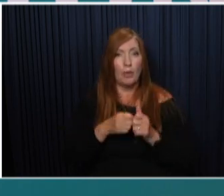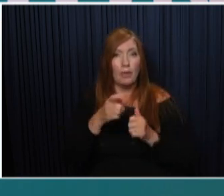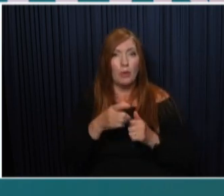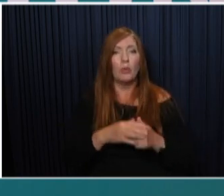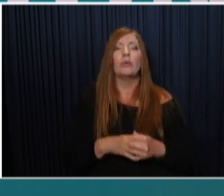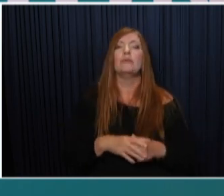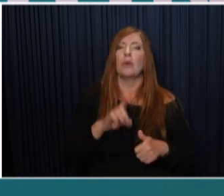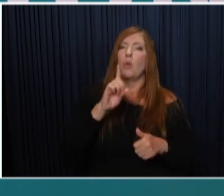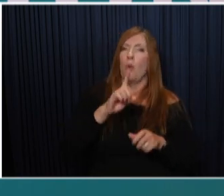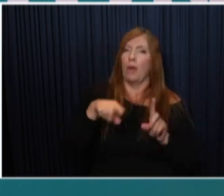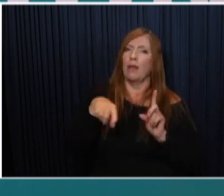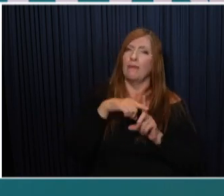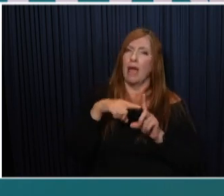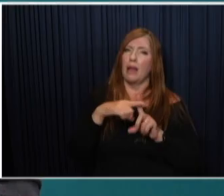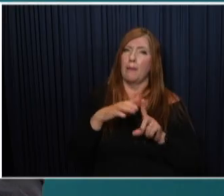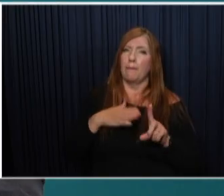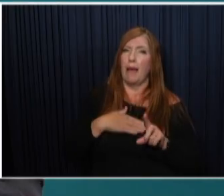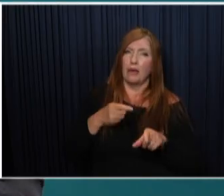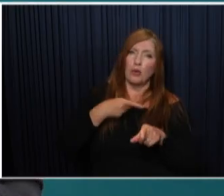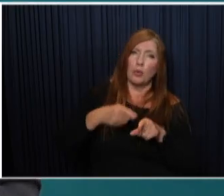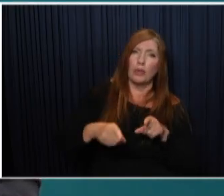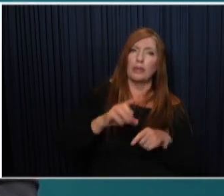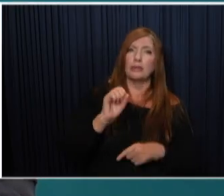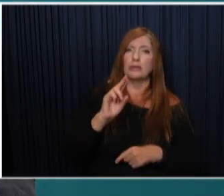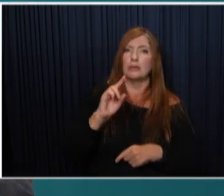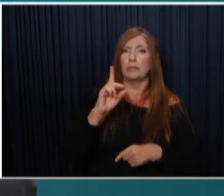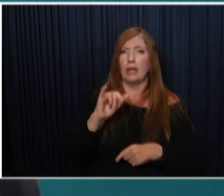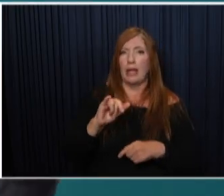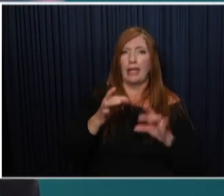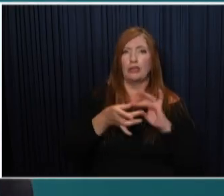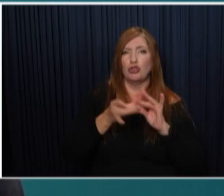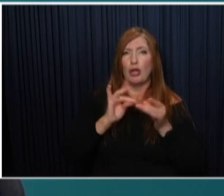of the advantages of my career is supply chain logistics, and I